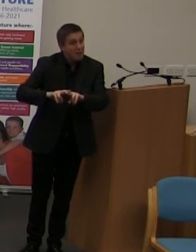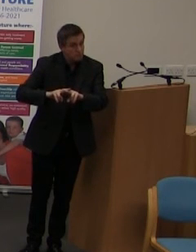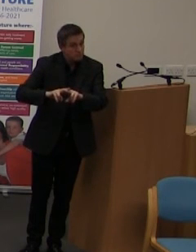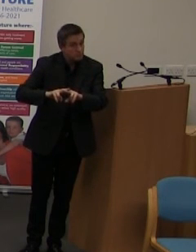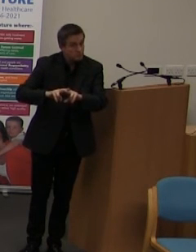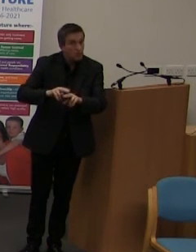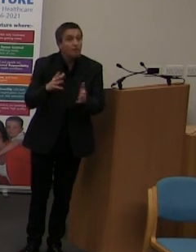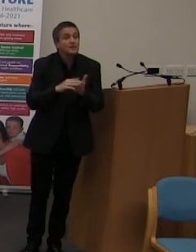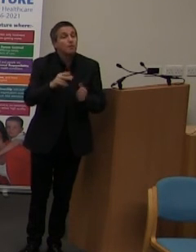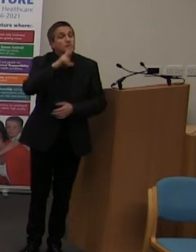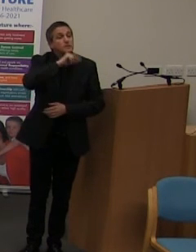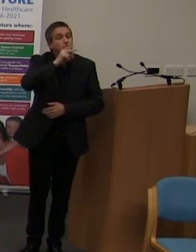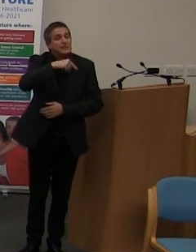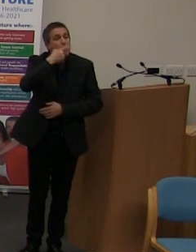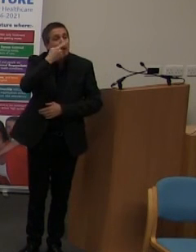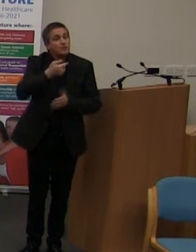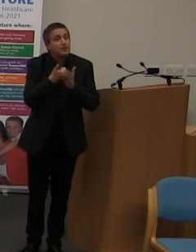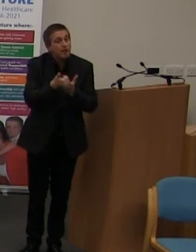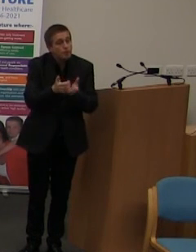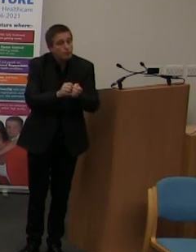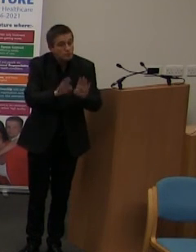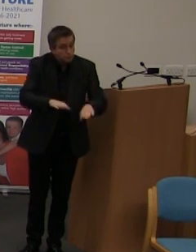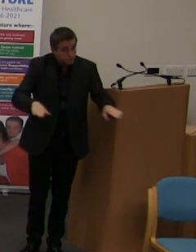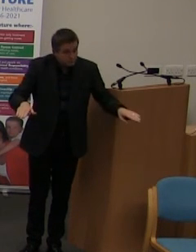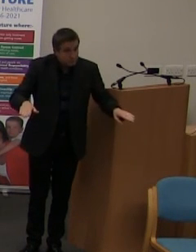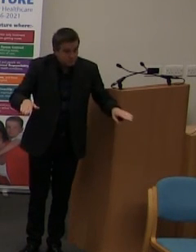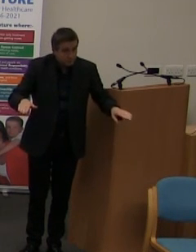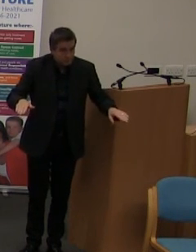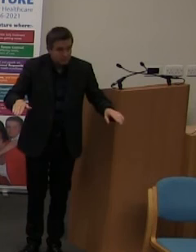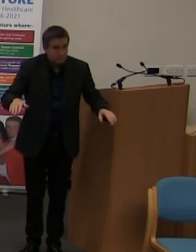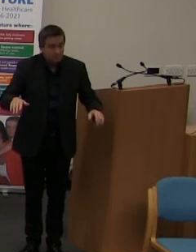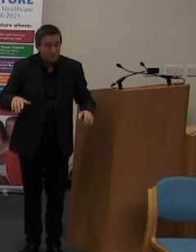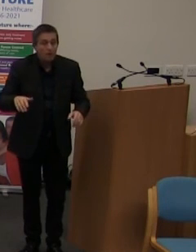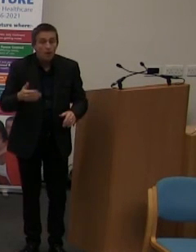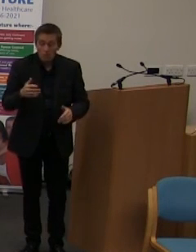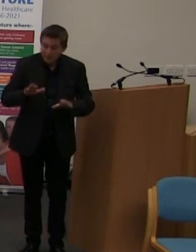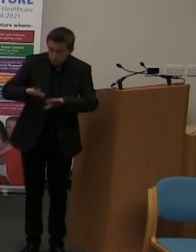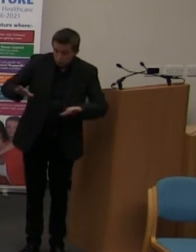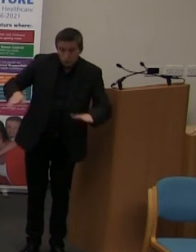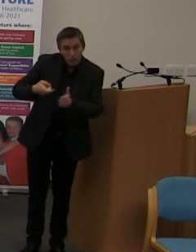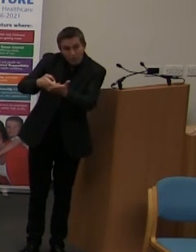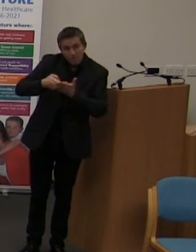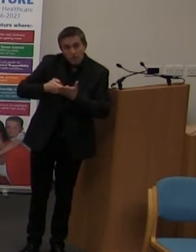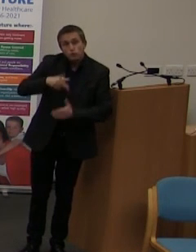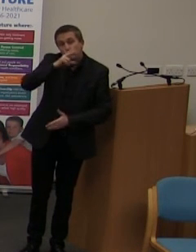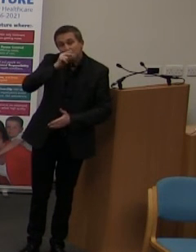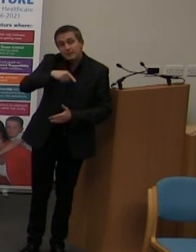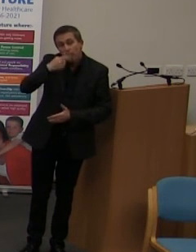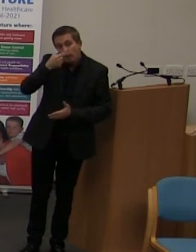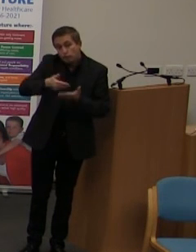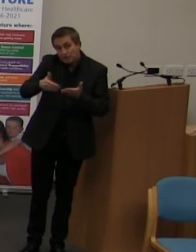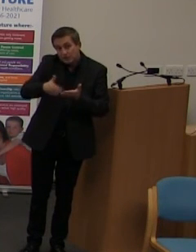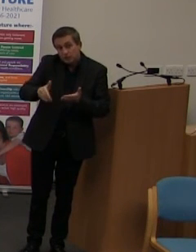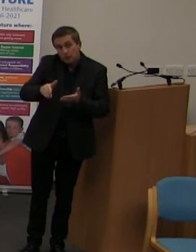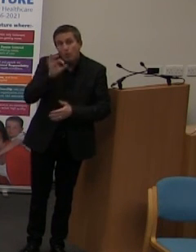example is speech and language therapy service for children, where we, when children are referred, the service invite